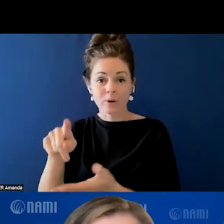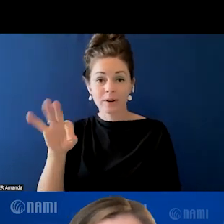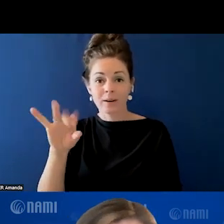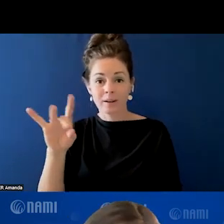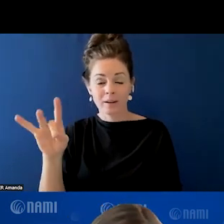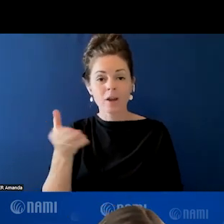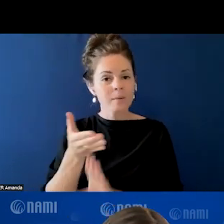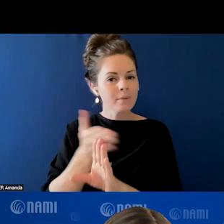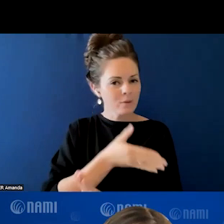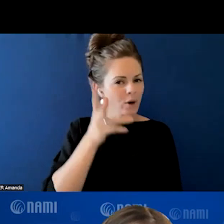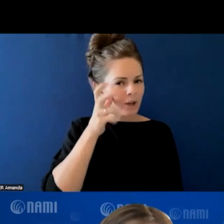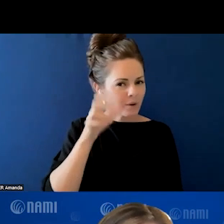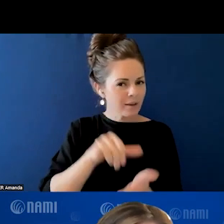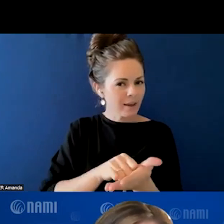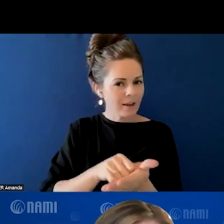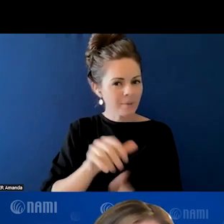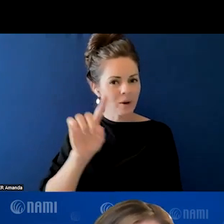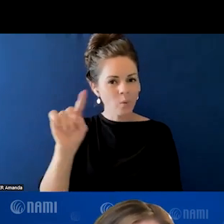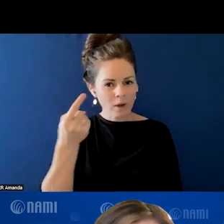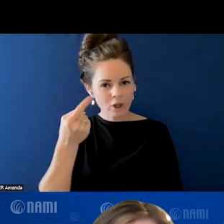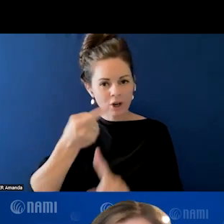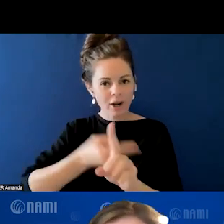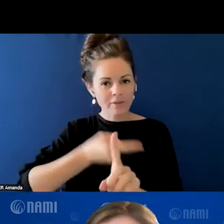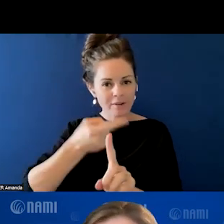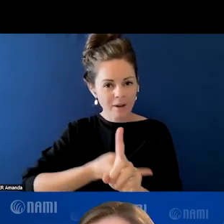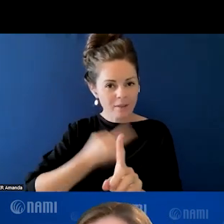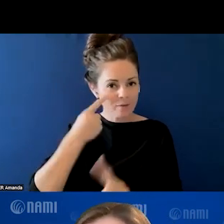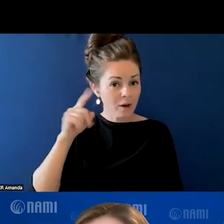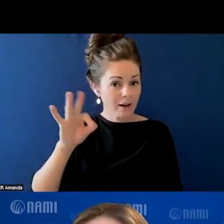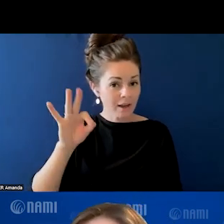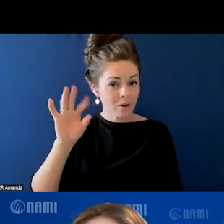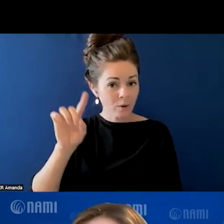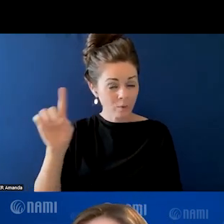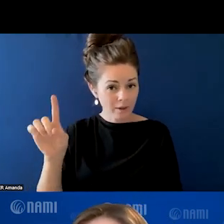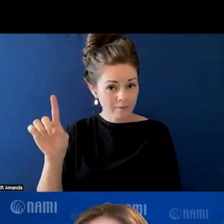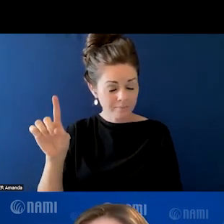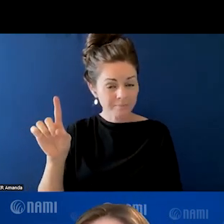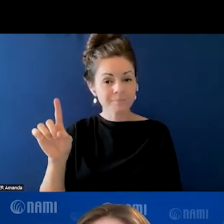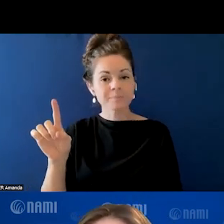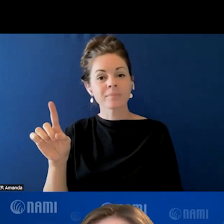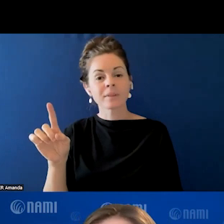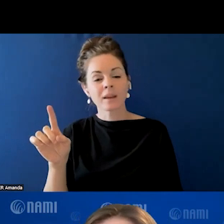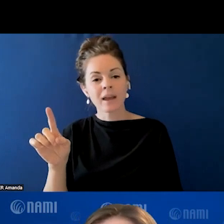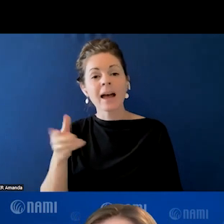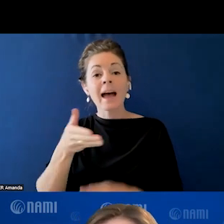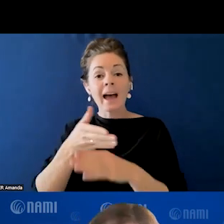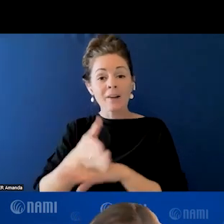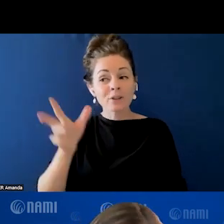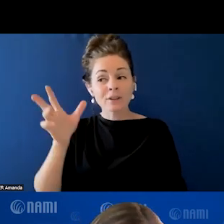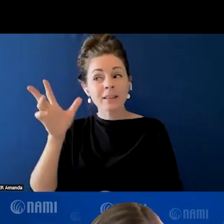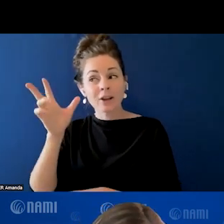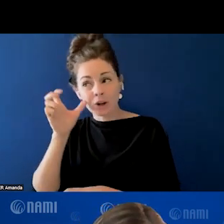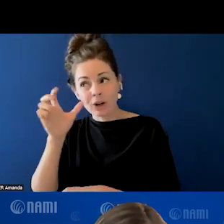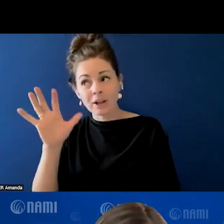that Americans on average pay $1 per month in 911 fees. And then after they learn about